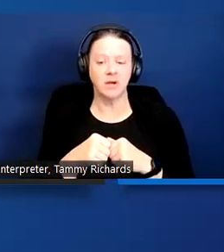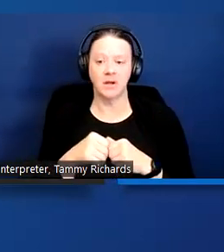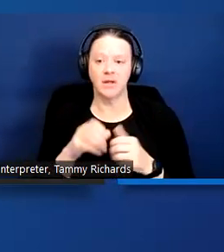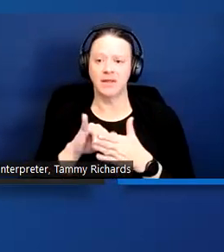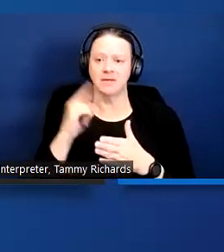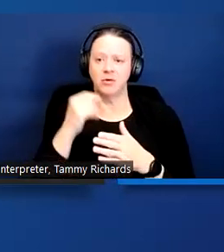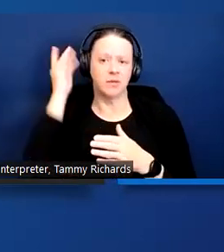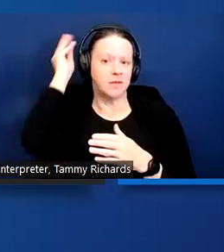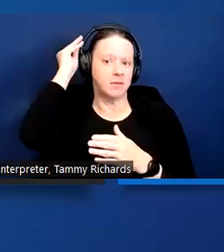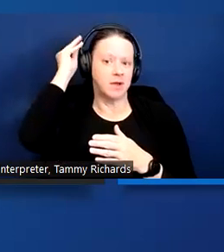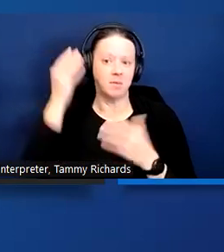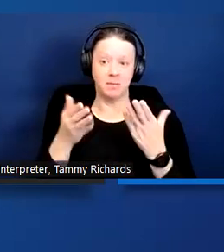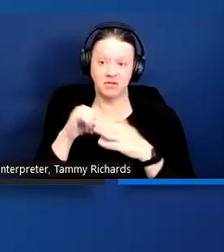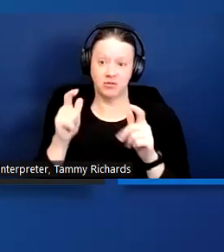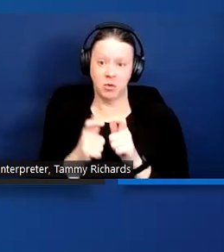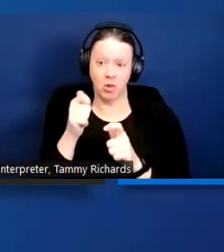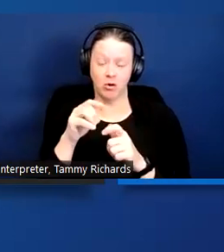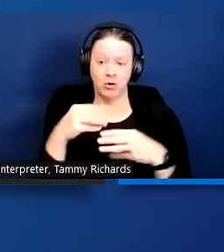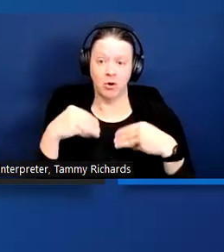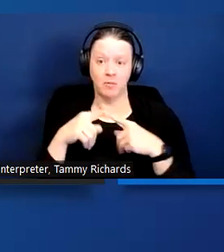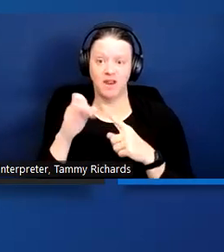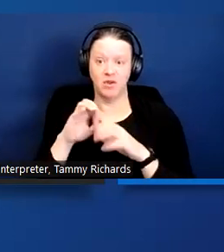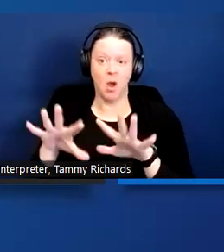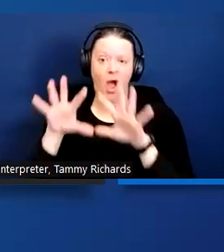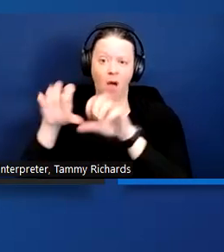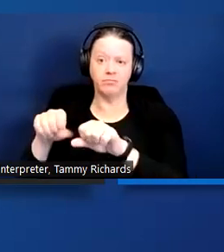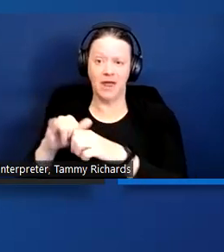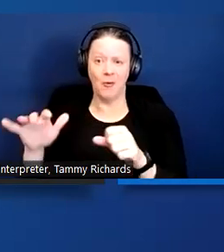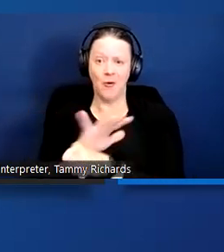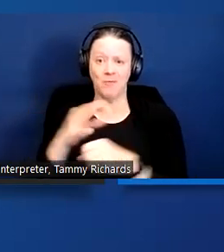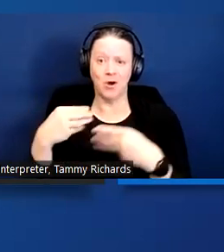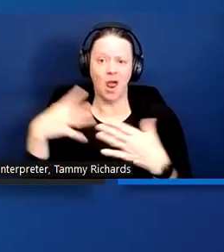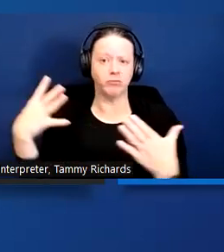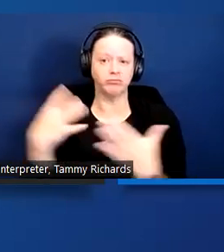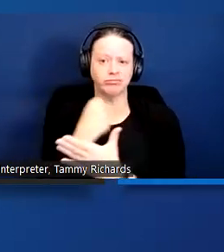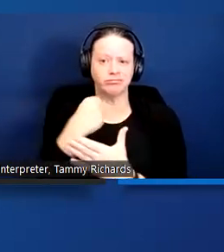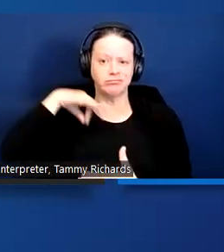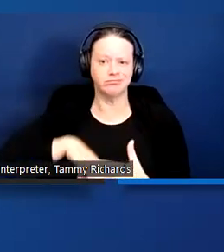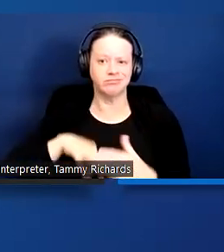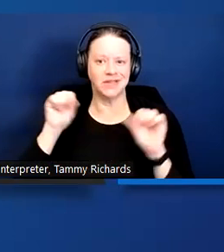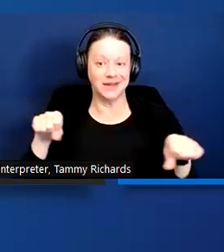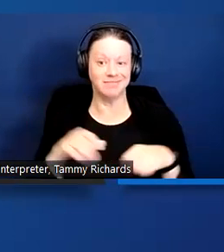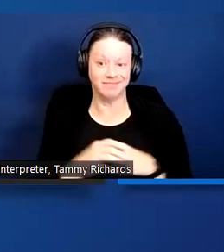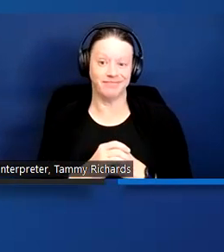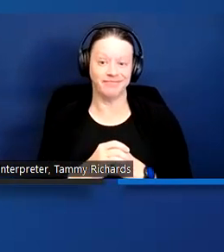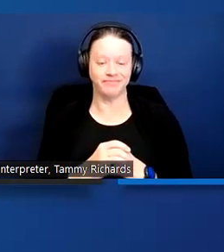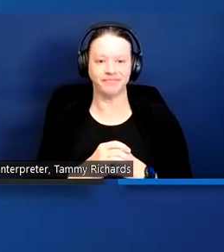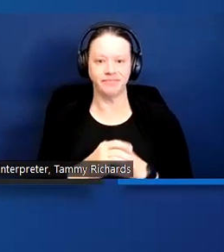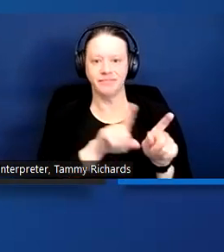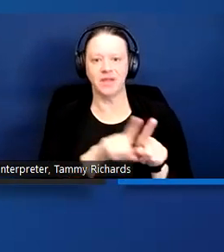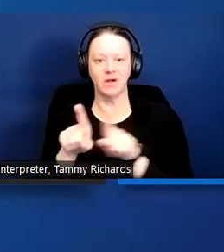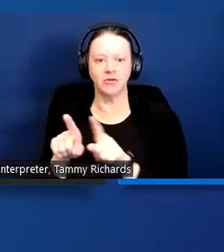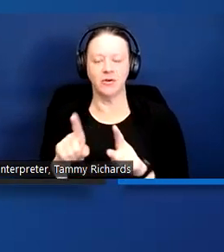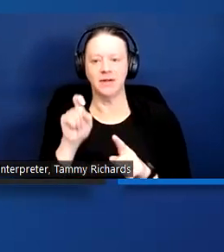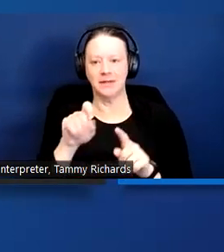smaller market, but if you can dominate it, it's a good business opportunity. And then I do also